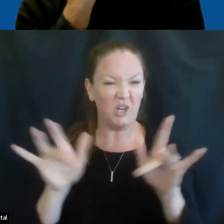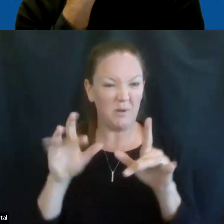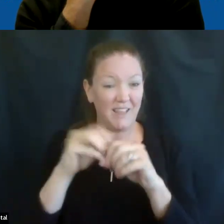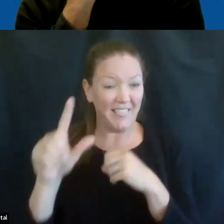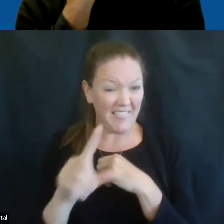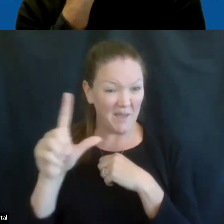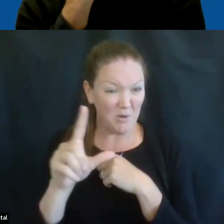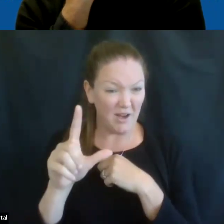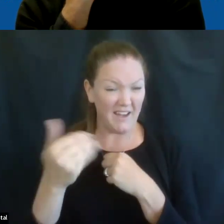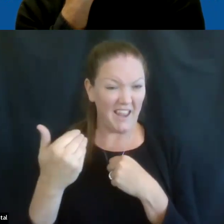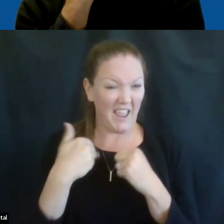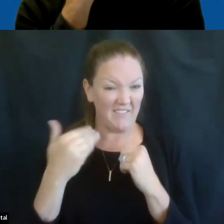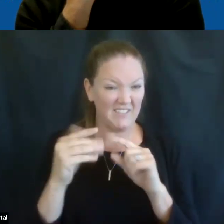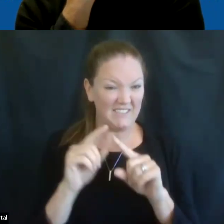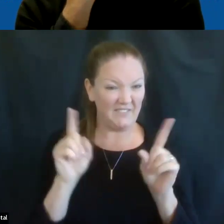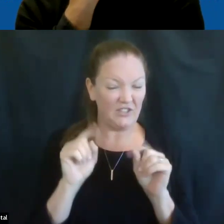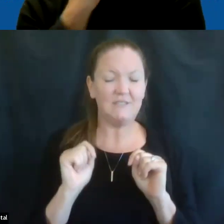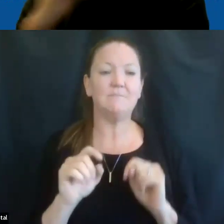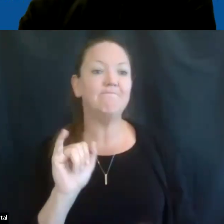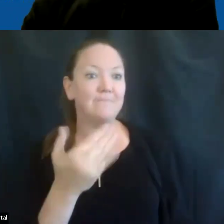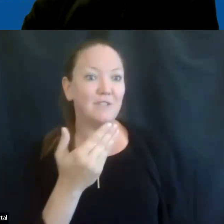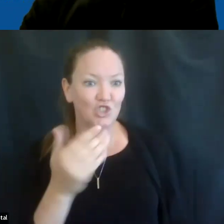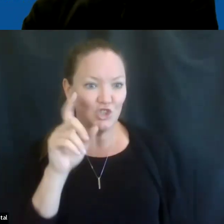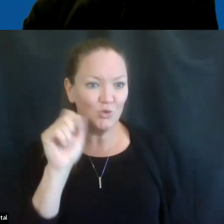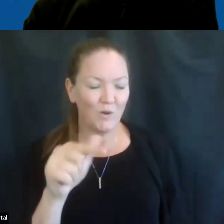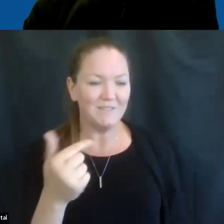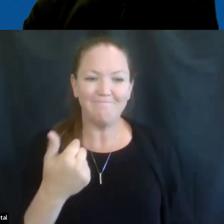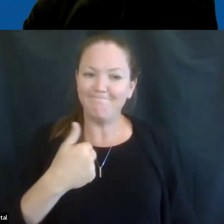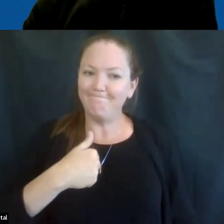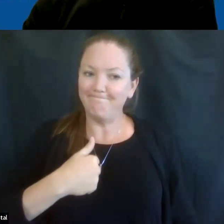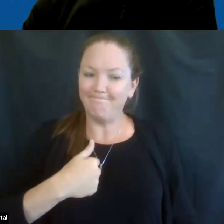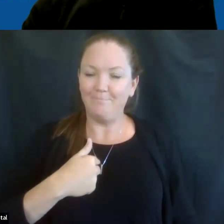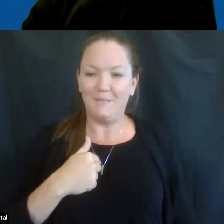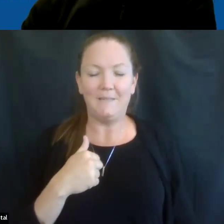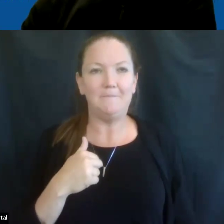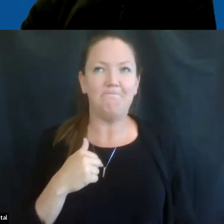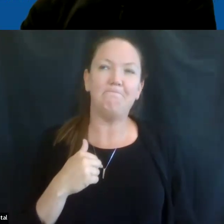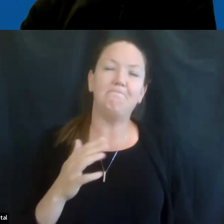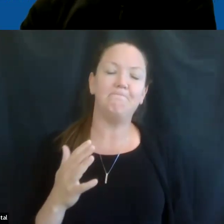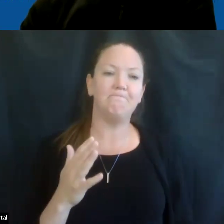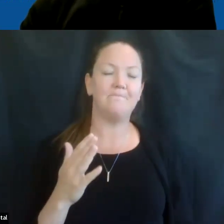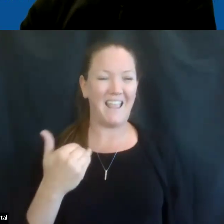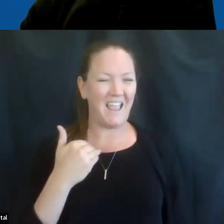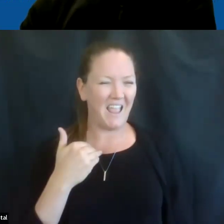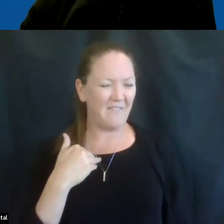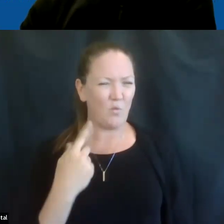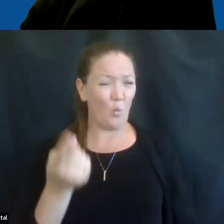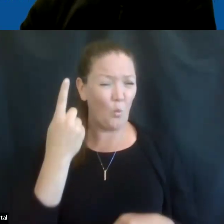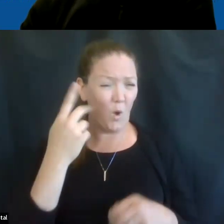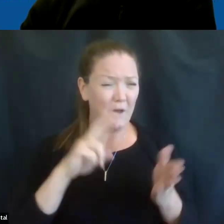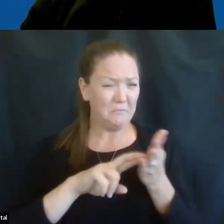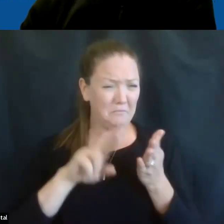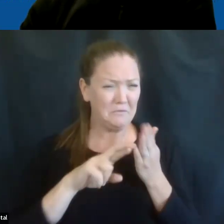going to hit that one next. And that's a really good question. And I have not looked, I mean, there's at least one study that comes to mind